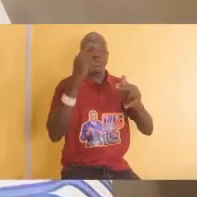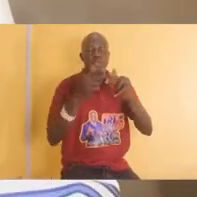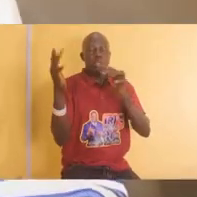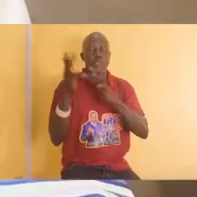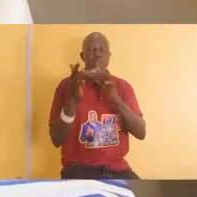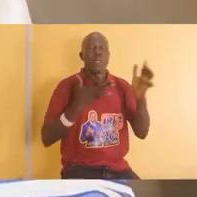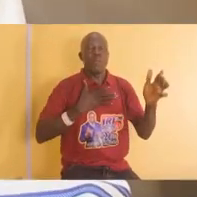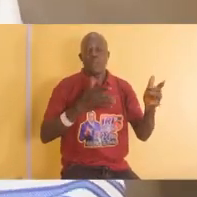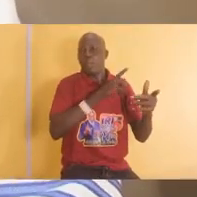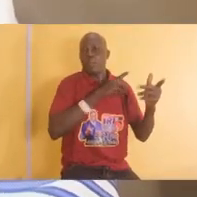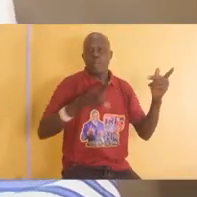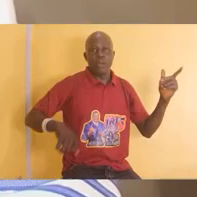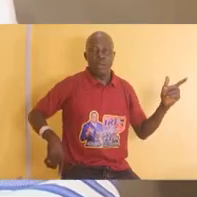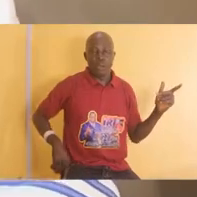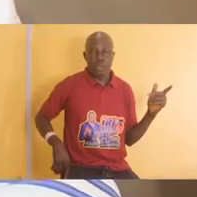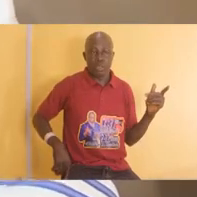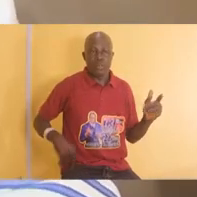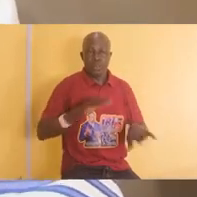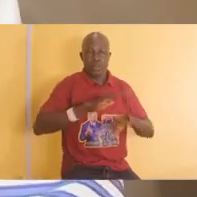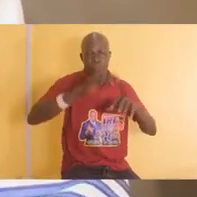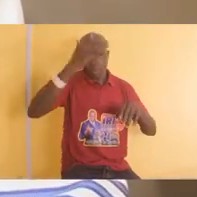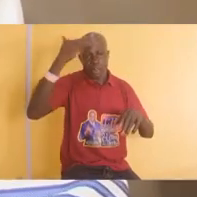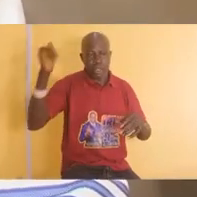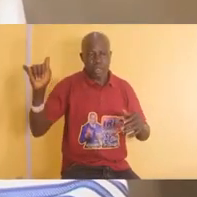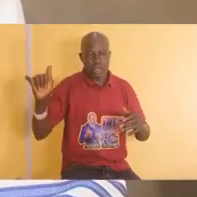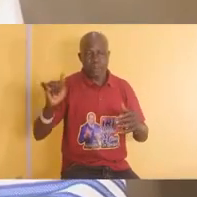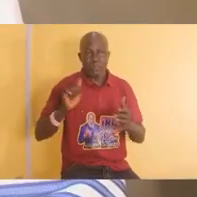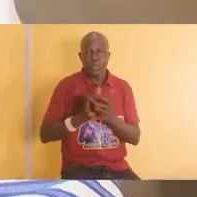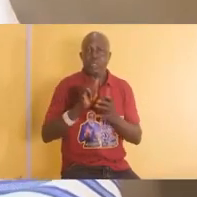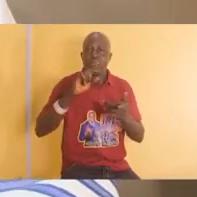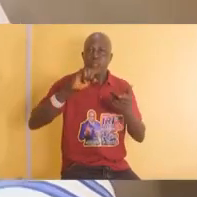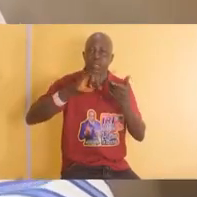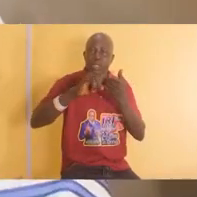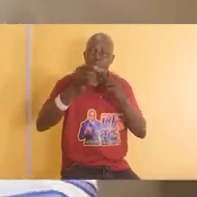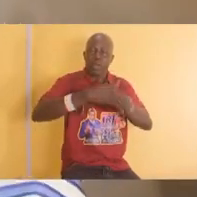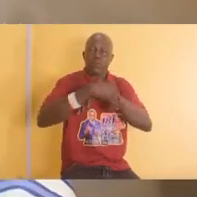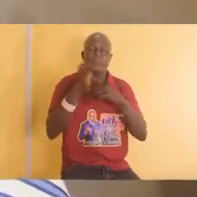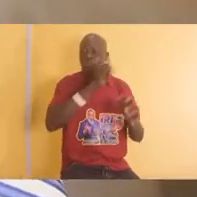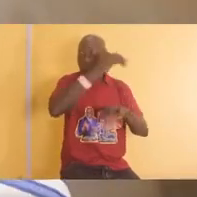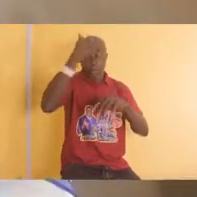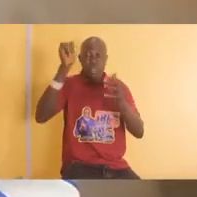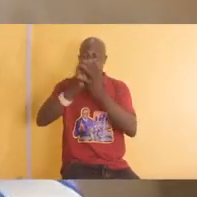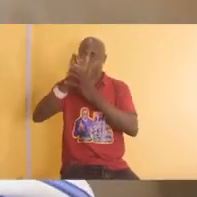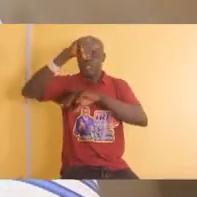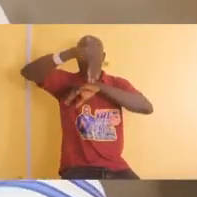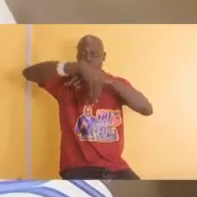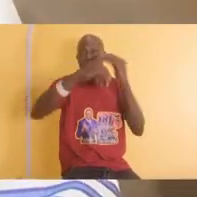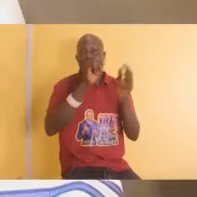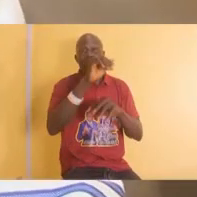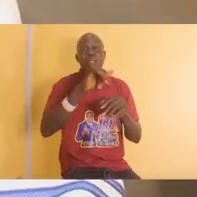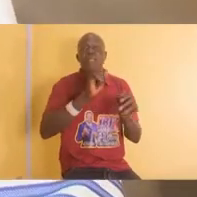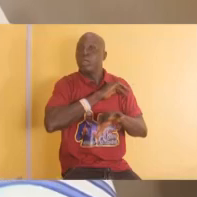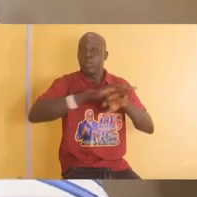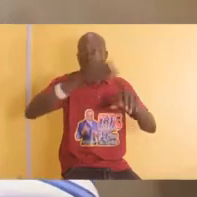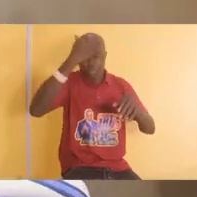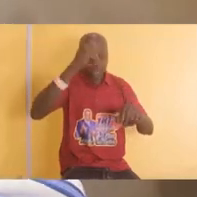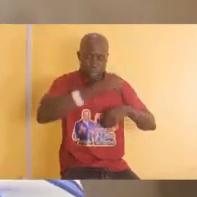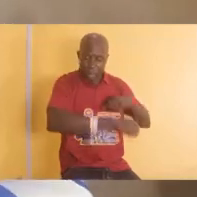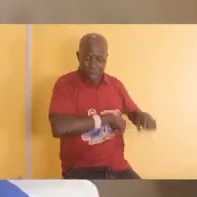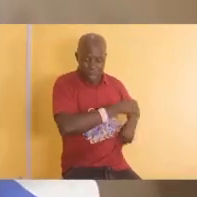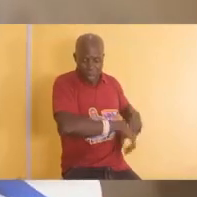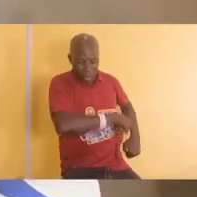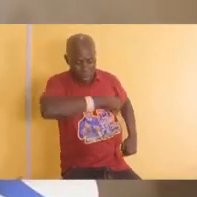wa amen Jesus name my lord mo gbagbe don't forget asale mo ni gbagbe unforgettable night ma gbagbe Don't forget